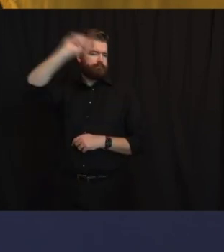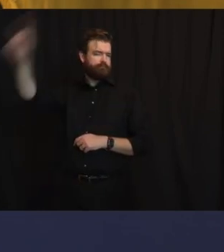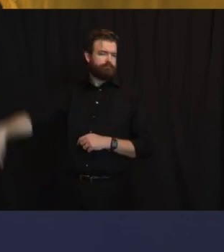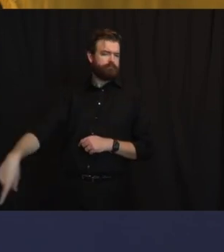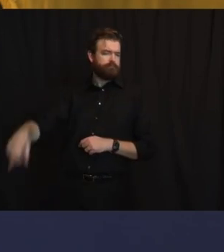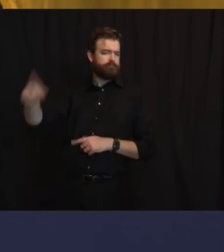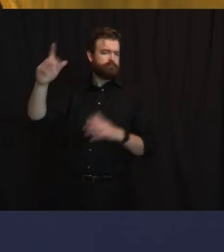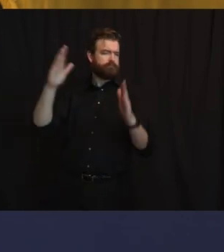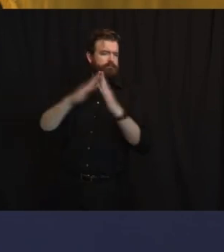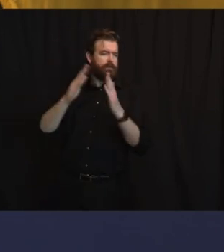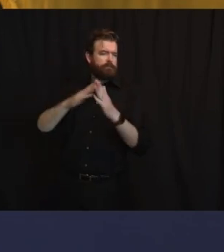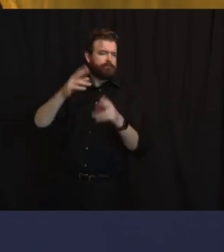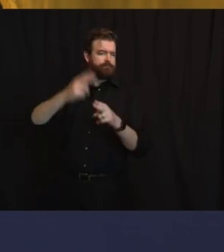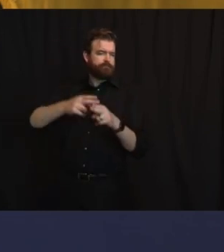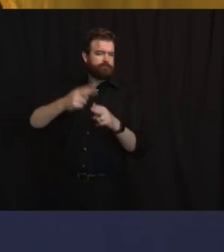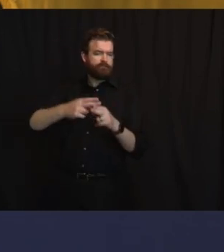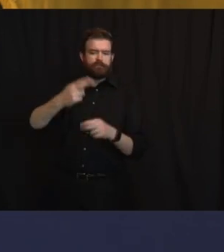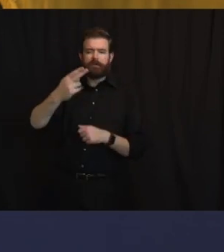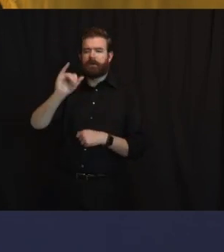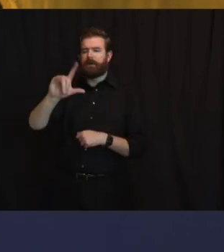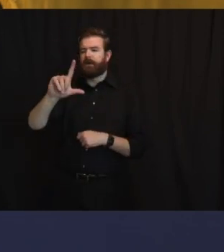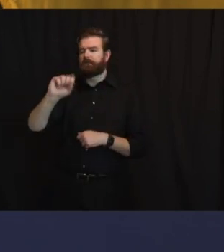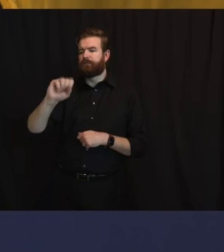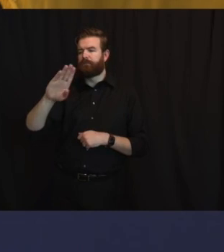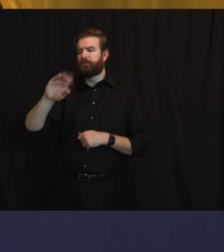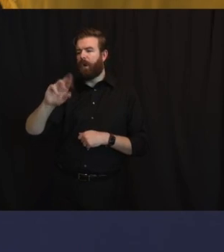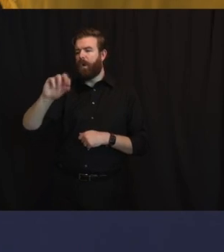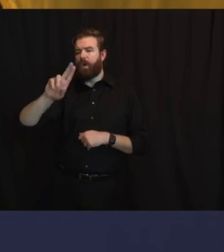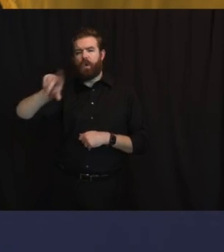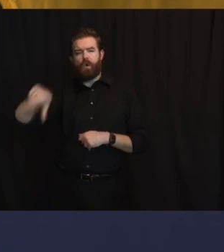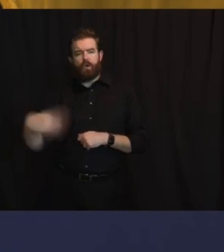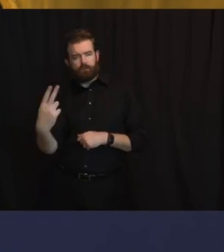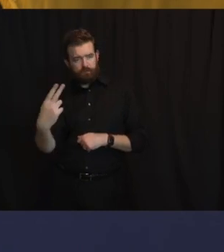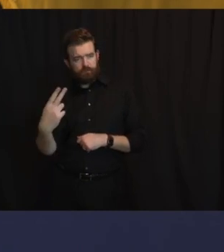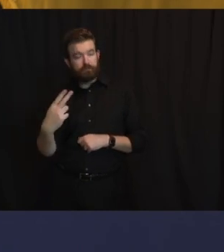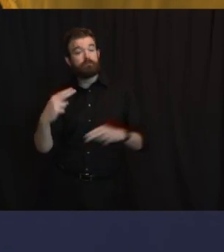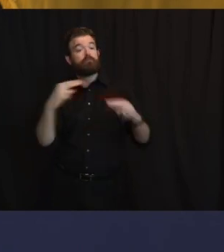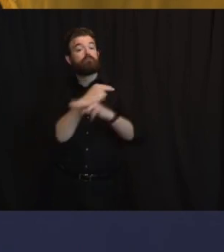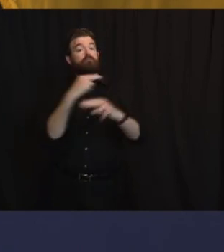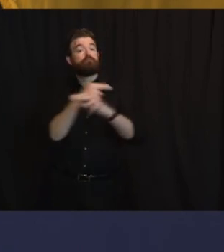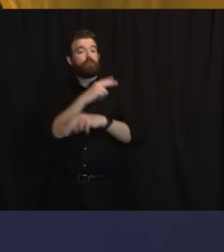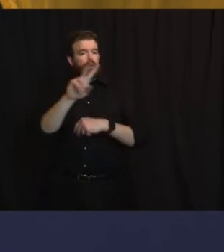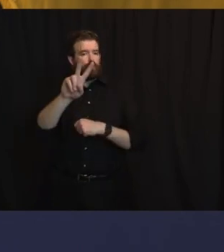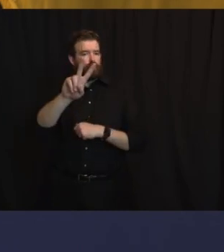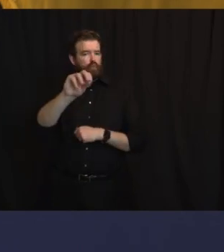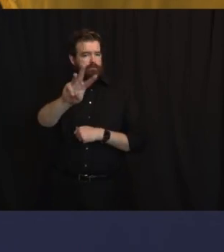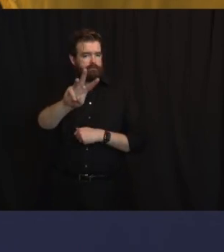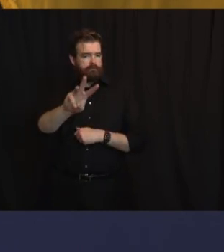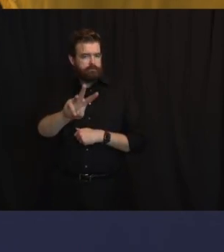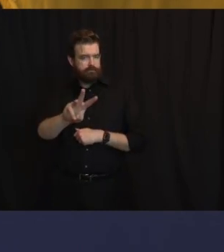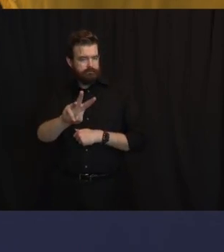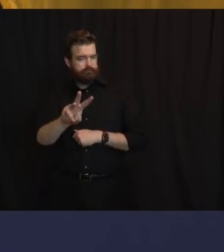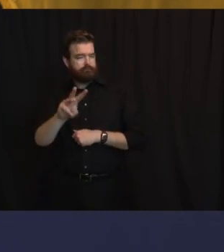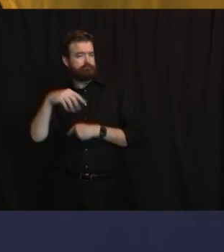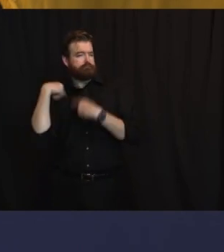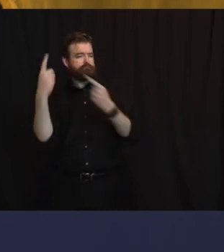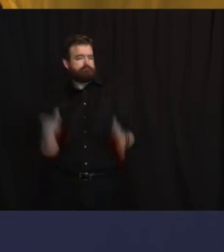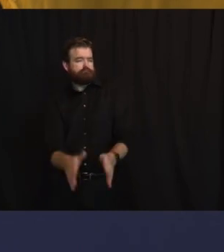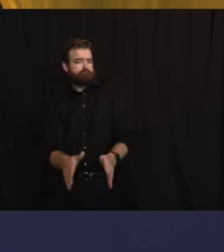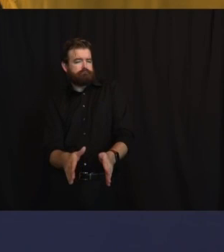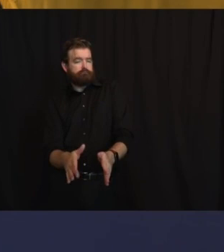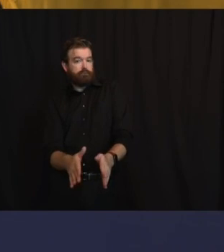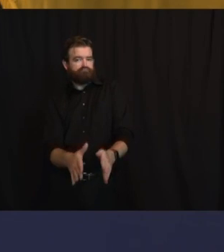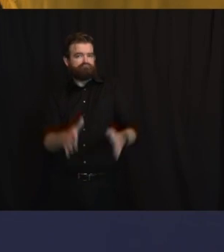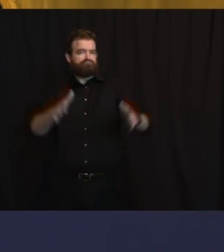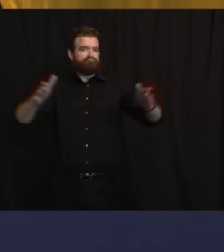in Hillsborough or Montgomery or some of those other communities there, widening of 206 is not a optional